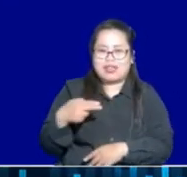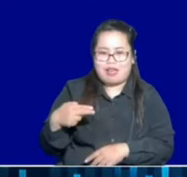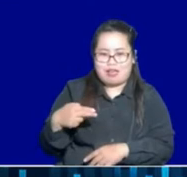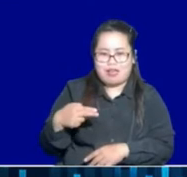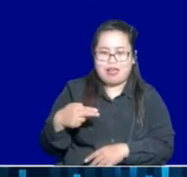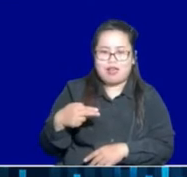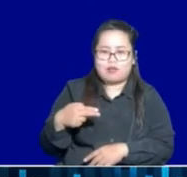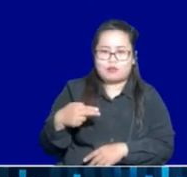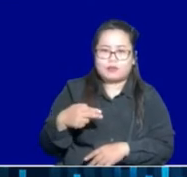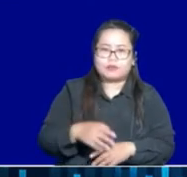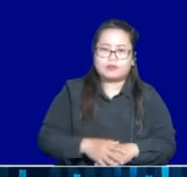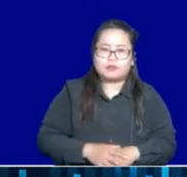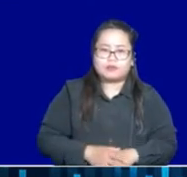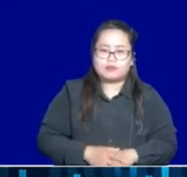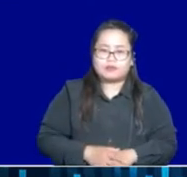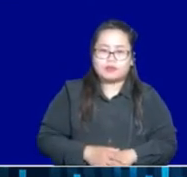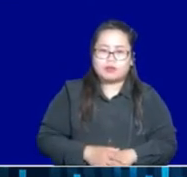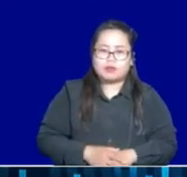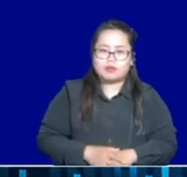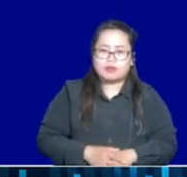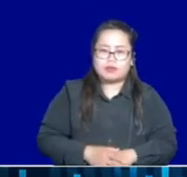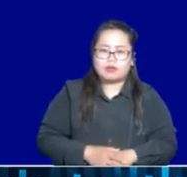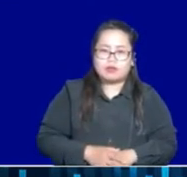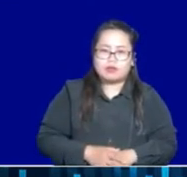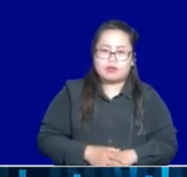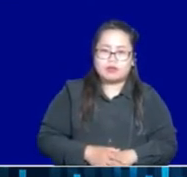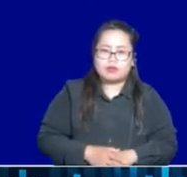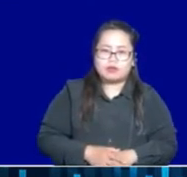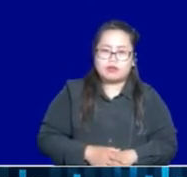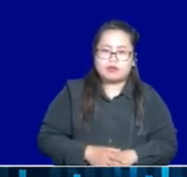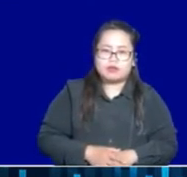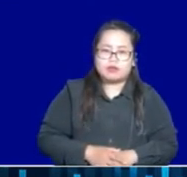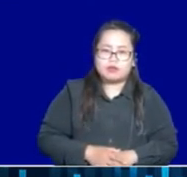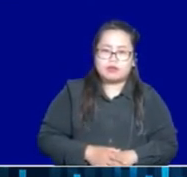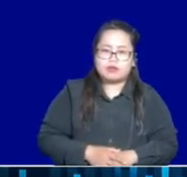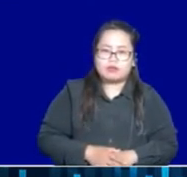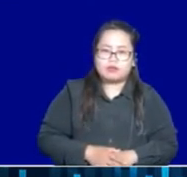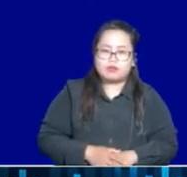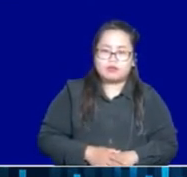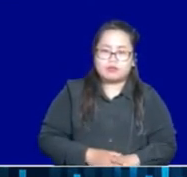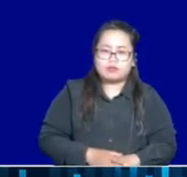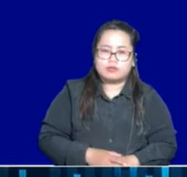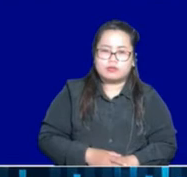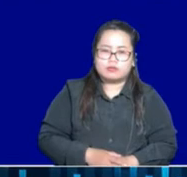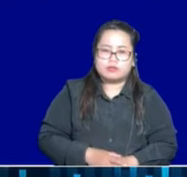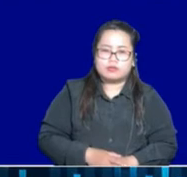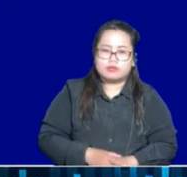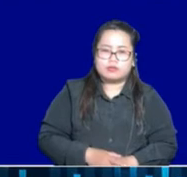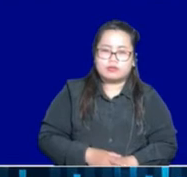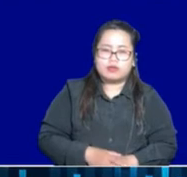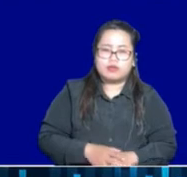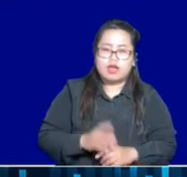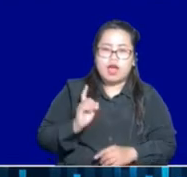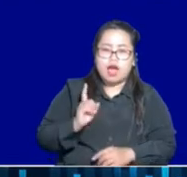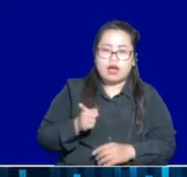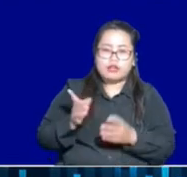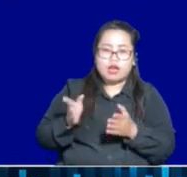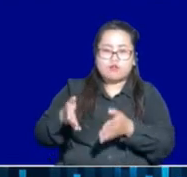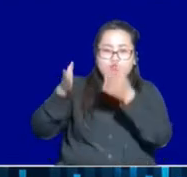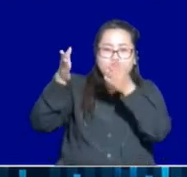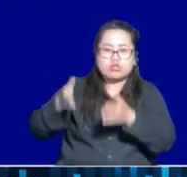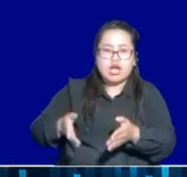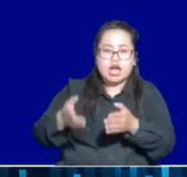digital platforms. There is a company in Latin America called Tienda Nube, which is